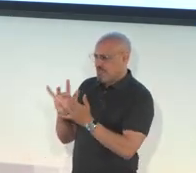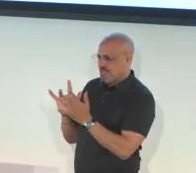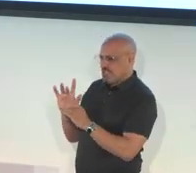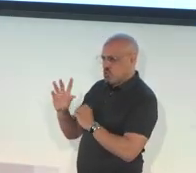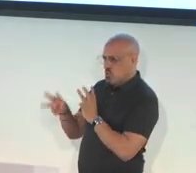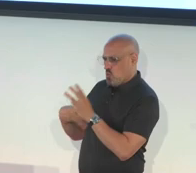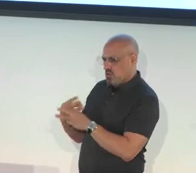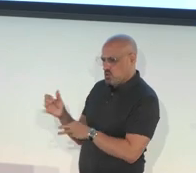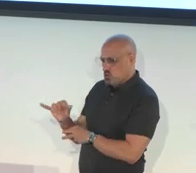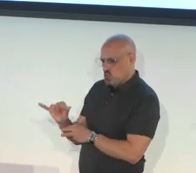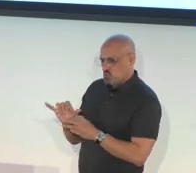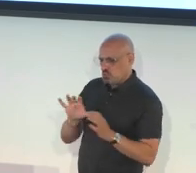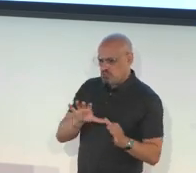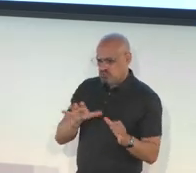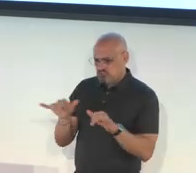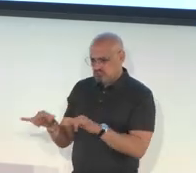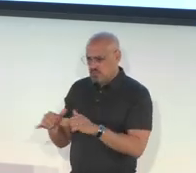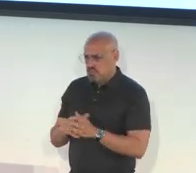worlds.